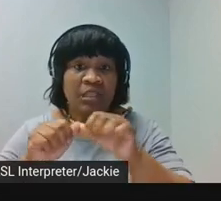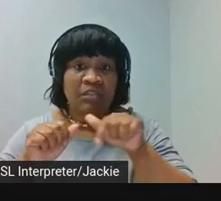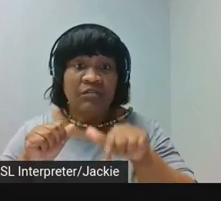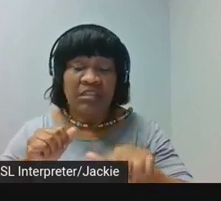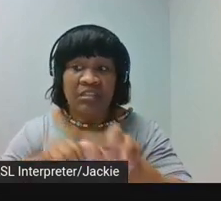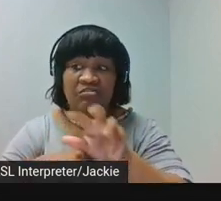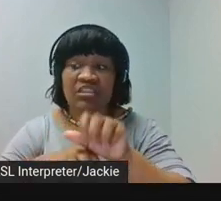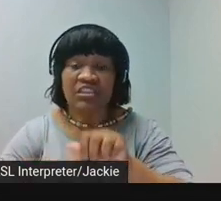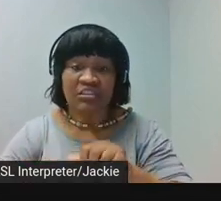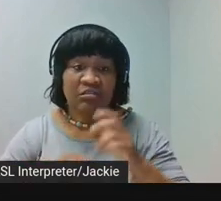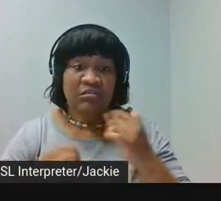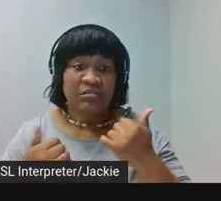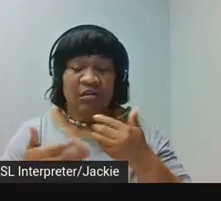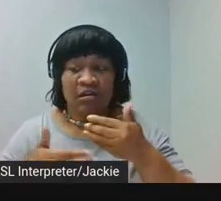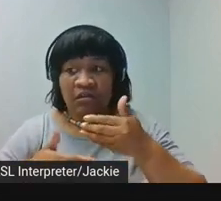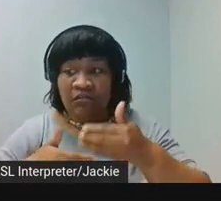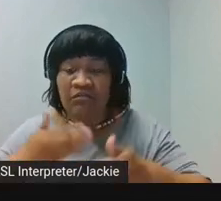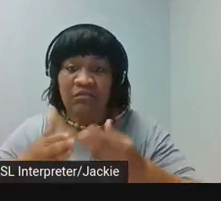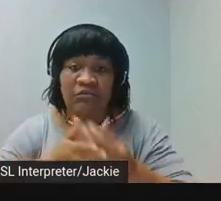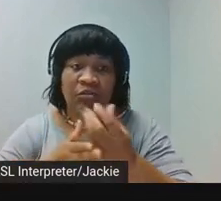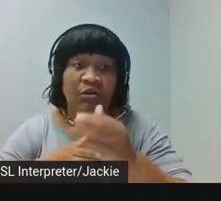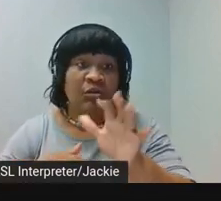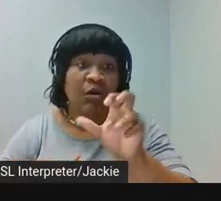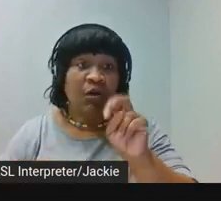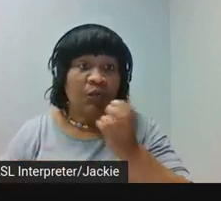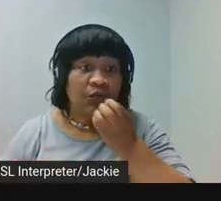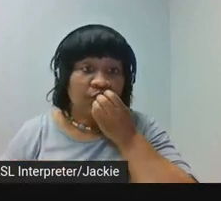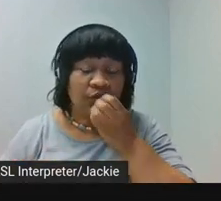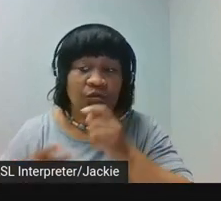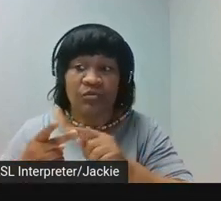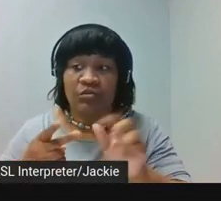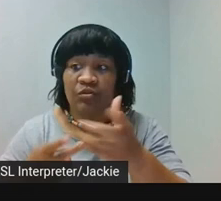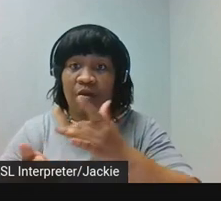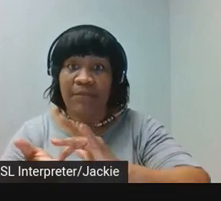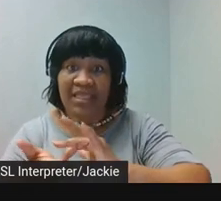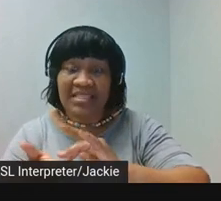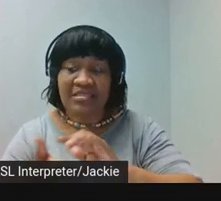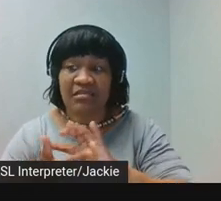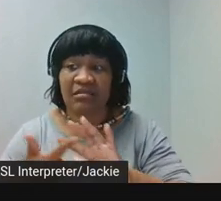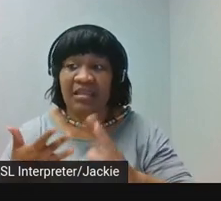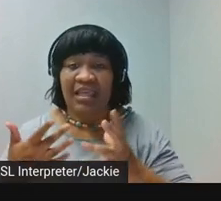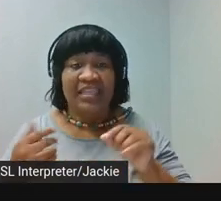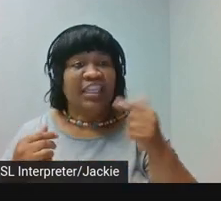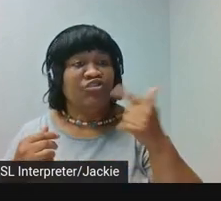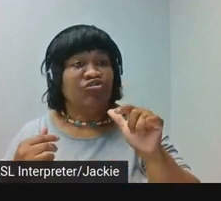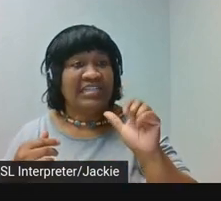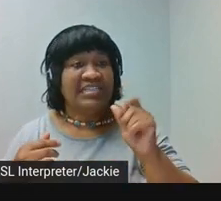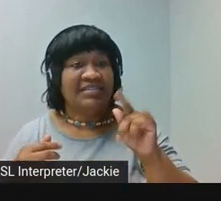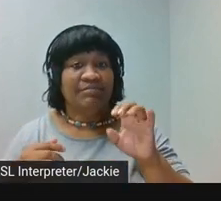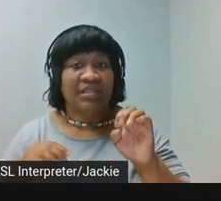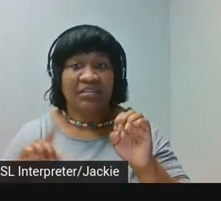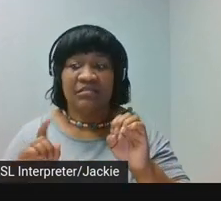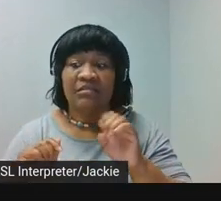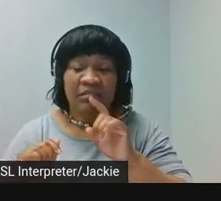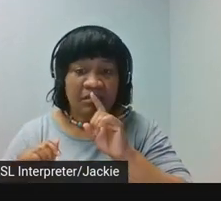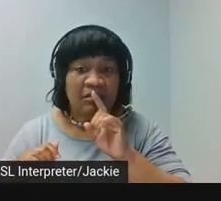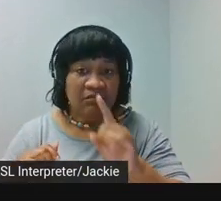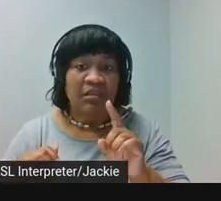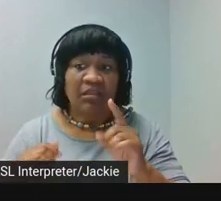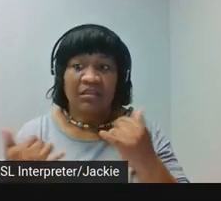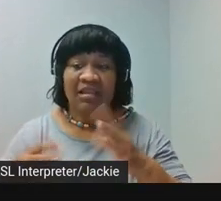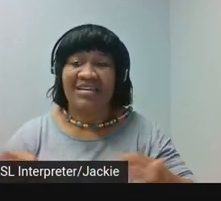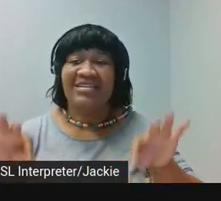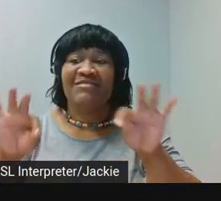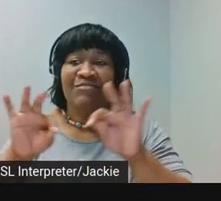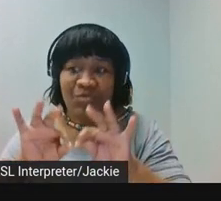tradition of growing, you know, your own food, growing your own medicines, and being on green space, it's extremely important